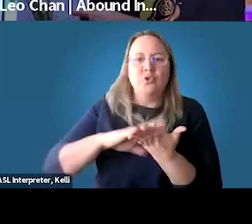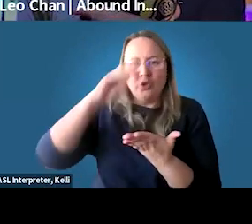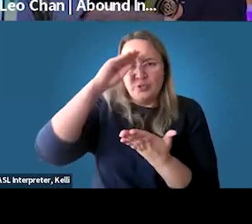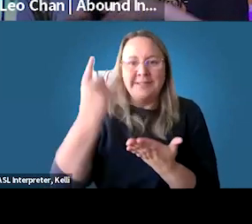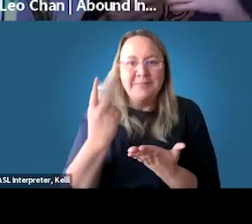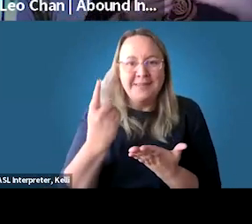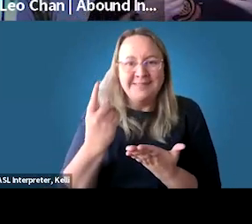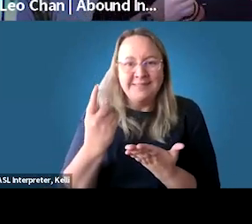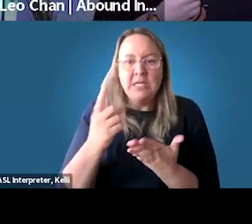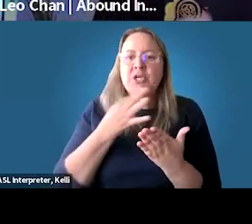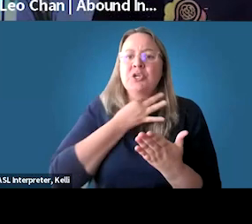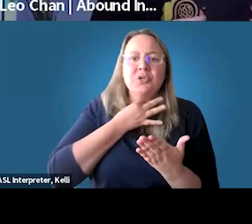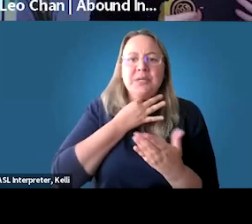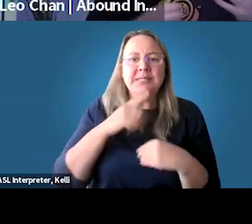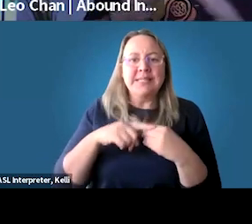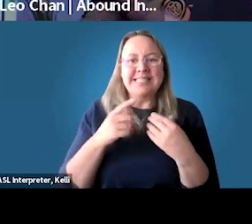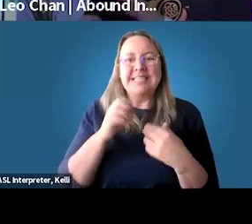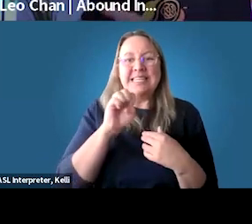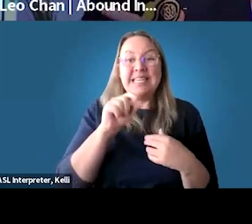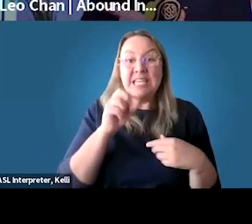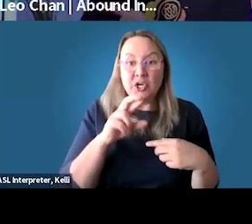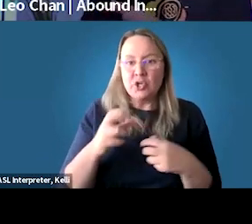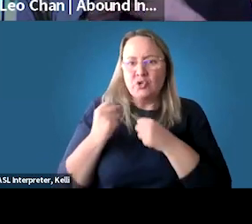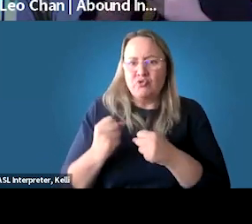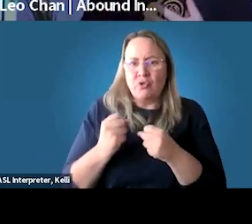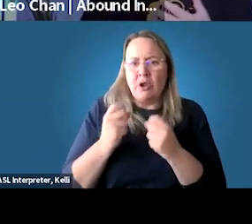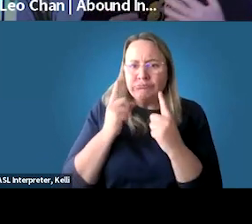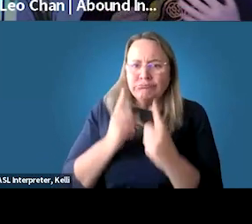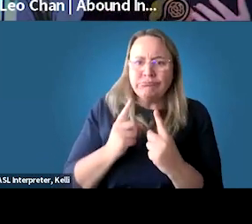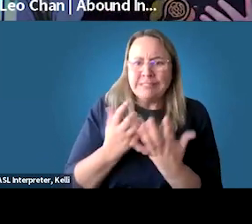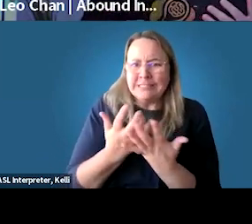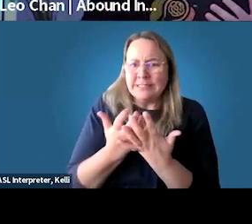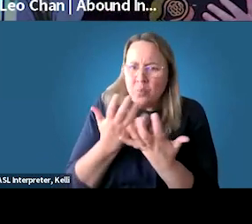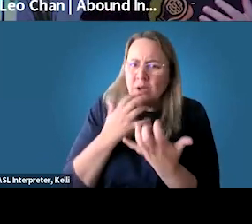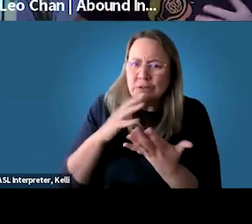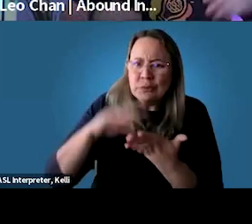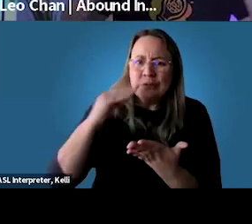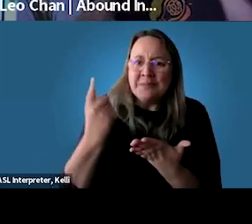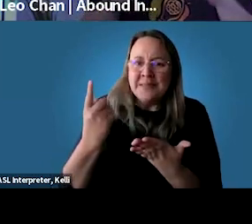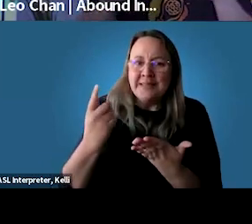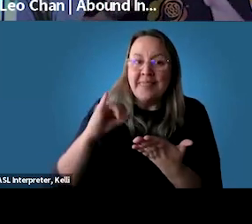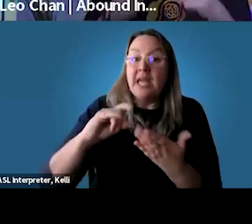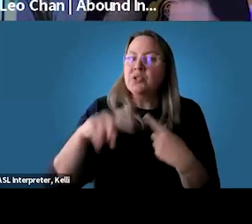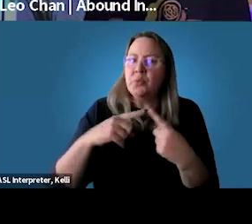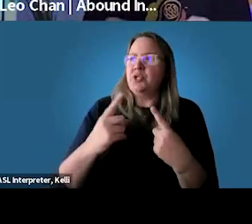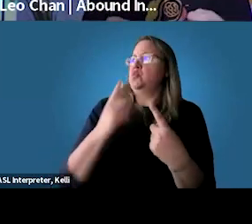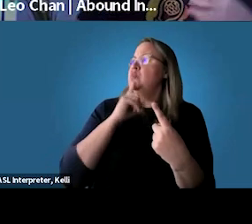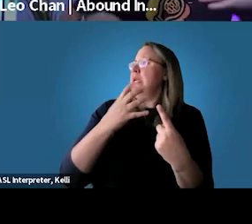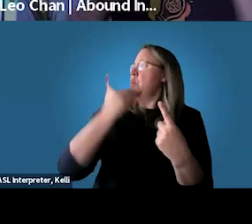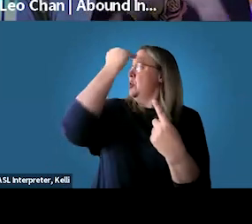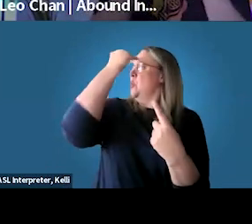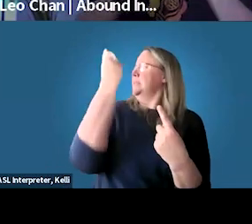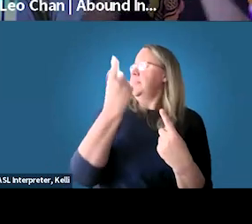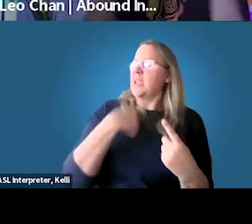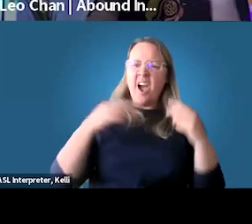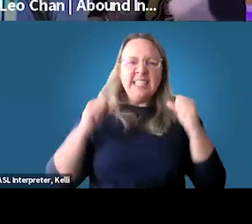something. Curiosity is an eager or strong desire to know or learn something. So when you really want to know something,